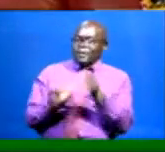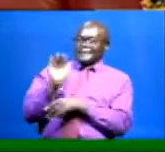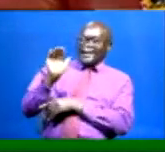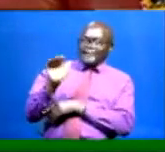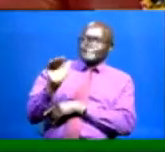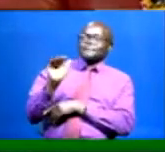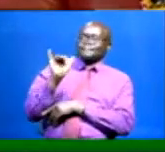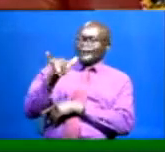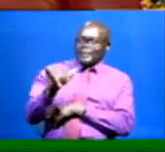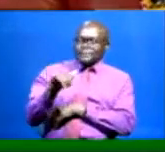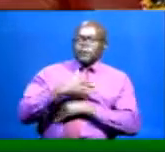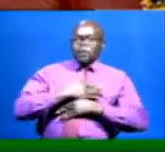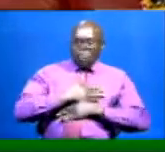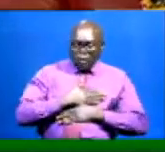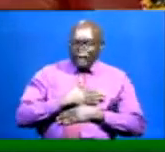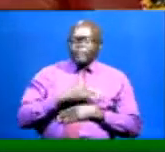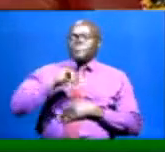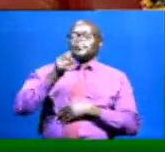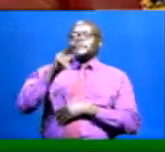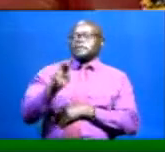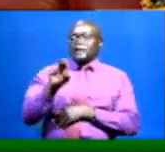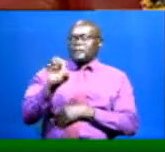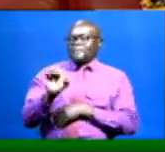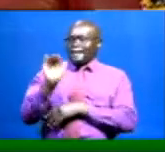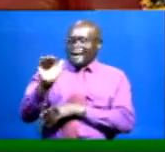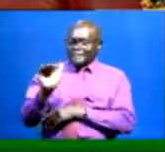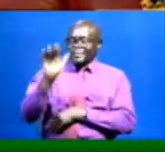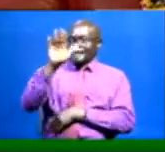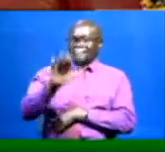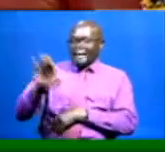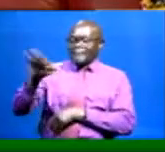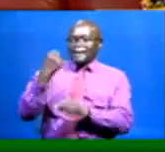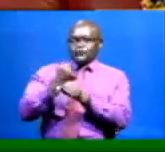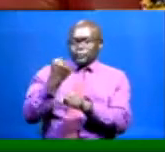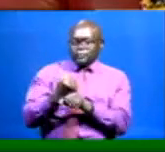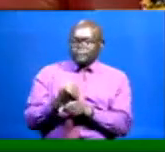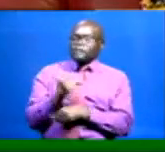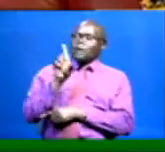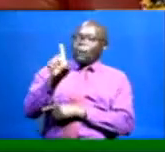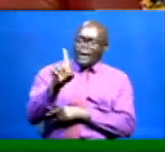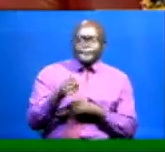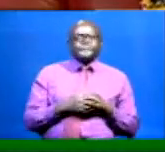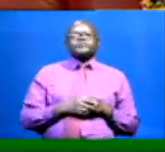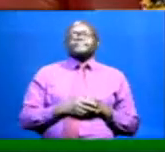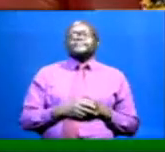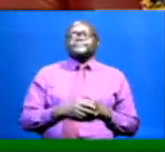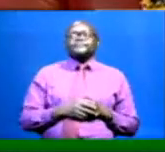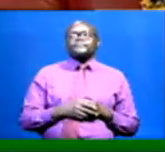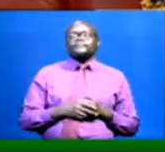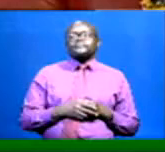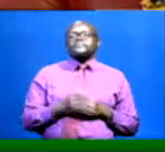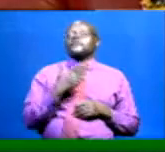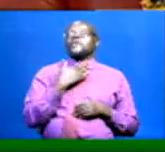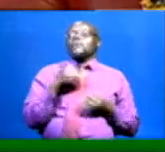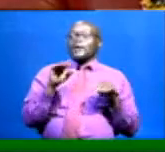Honorable Jenny is asking this Parliament to do. One of them is that she wants the